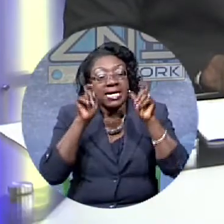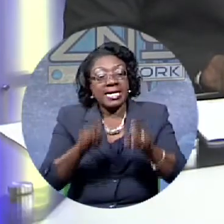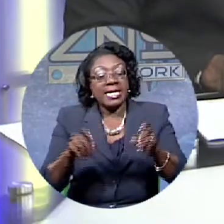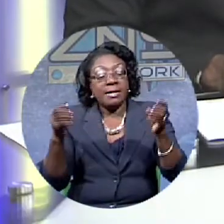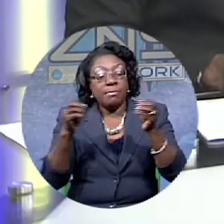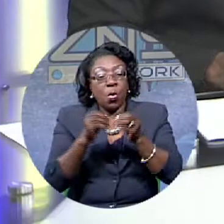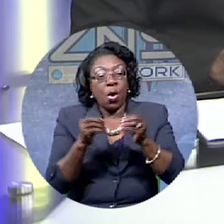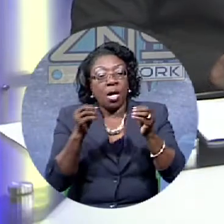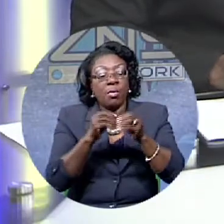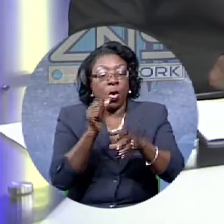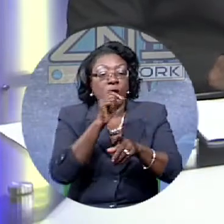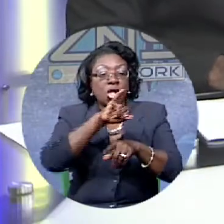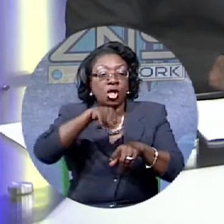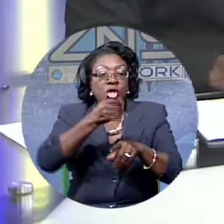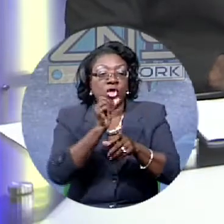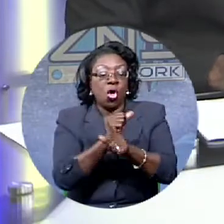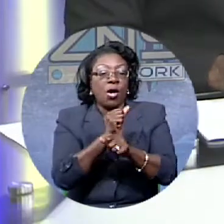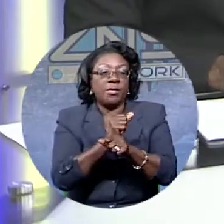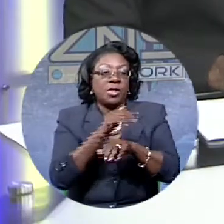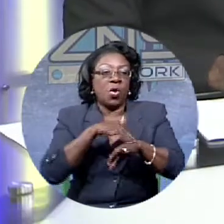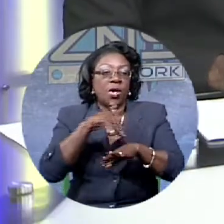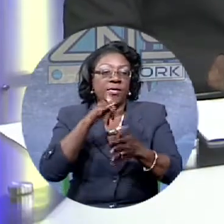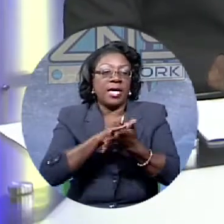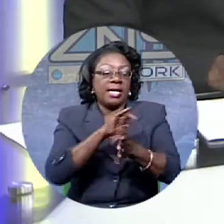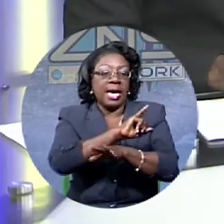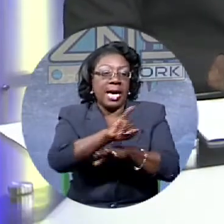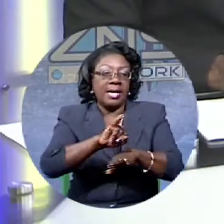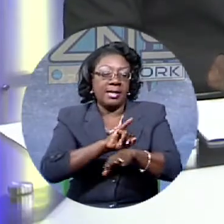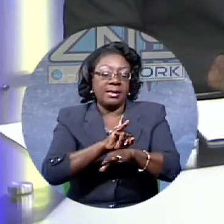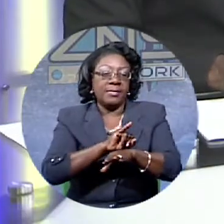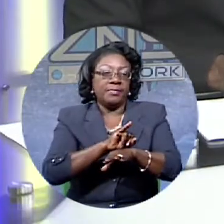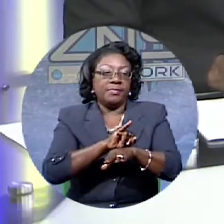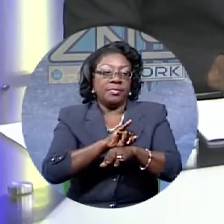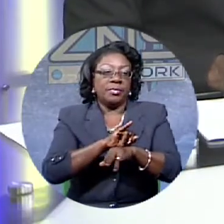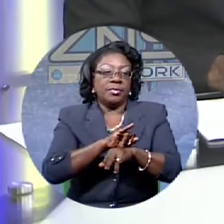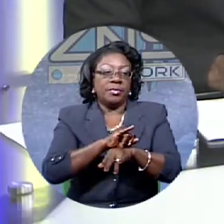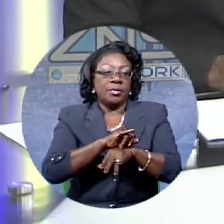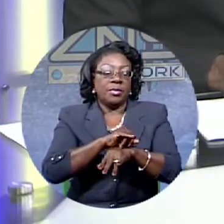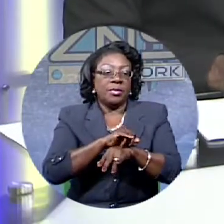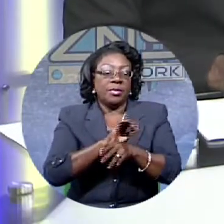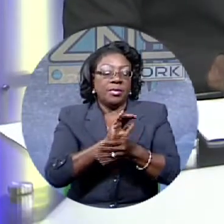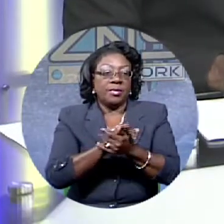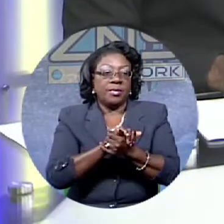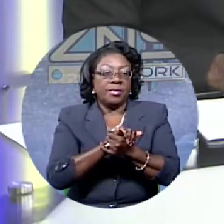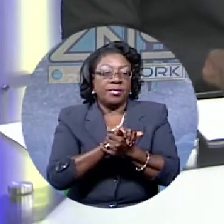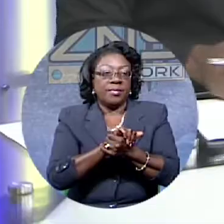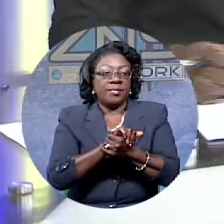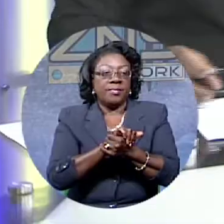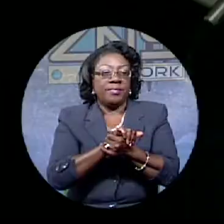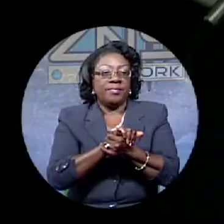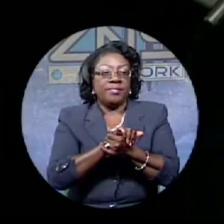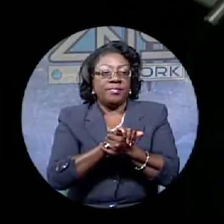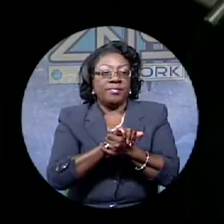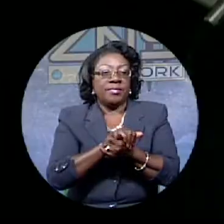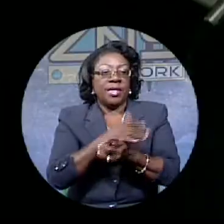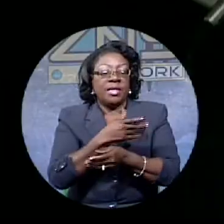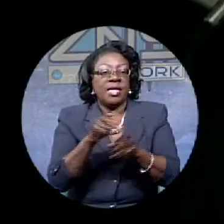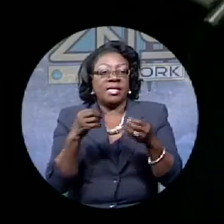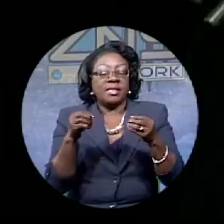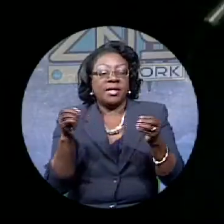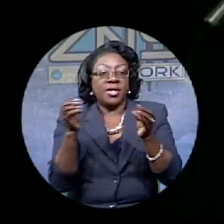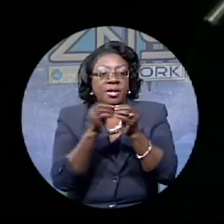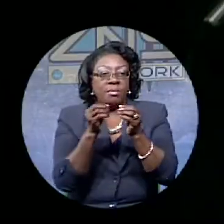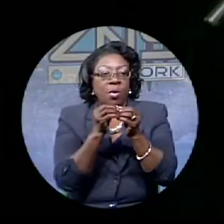multi-million-dollar agreement, paving the way for the project to begin. Opal Roach was on the island for the signing. You know, there's nothing